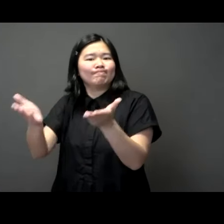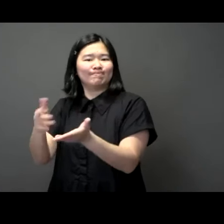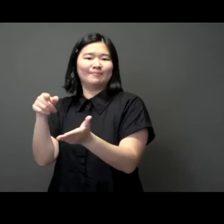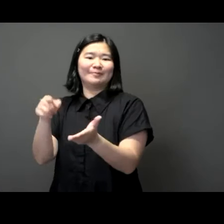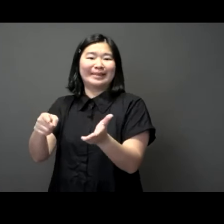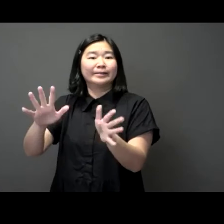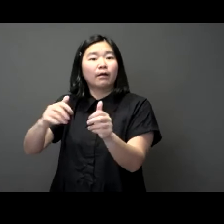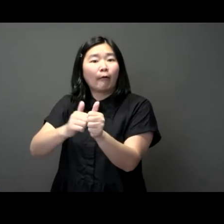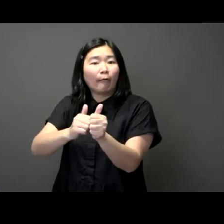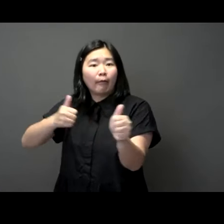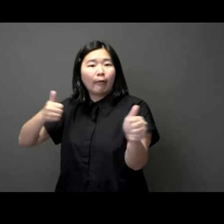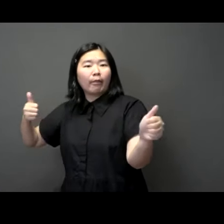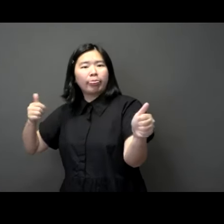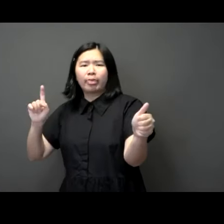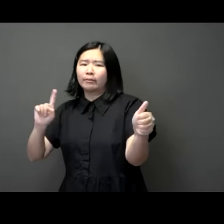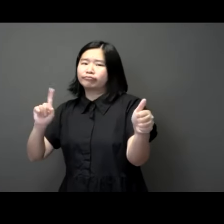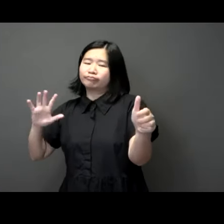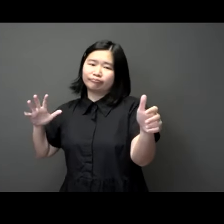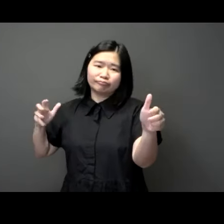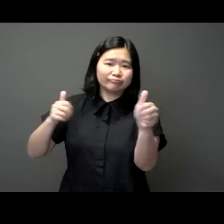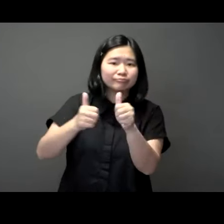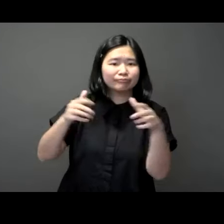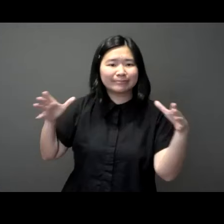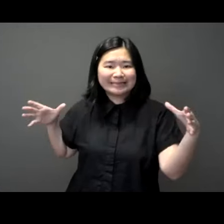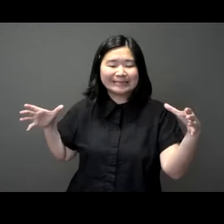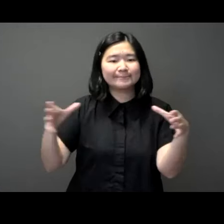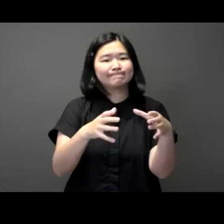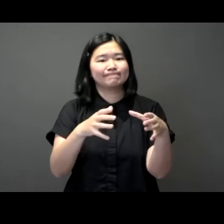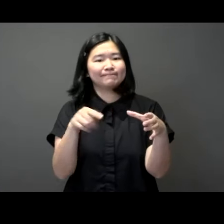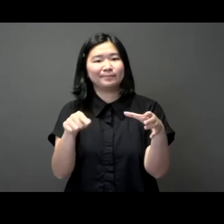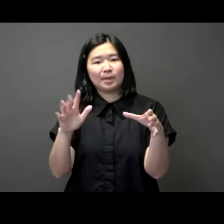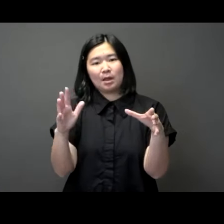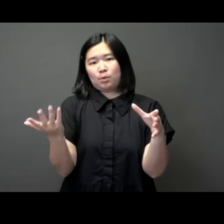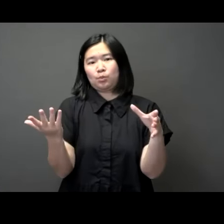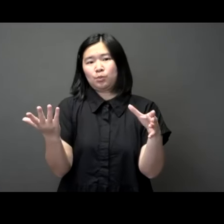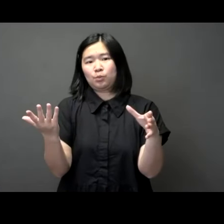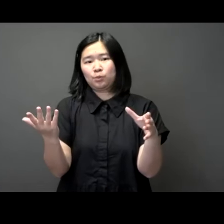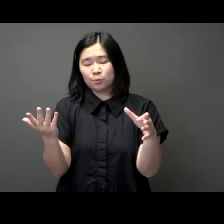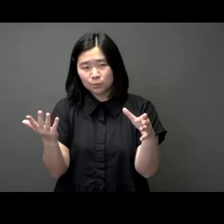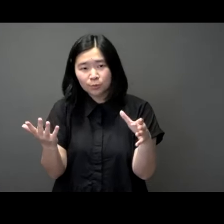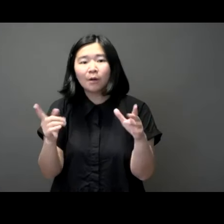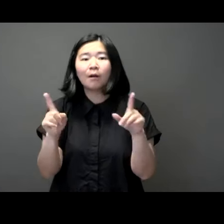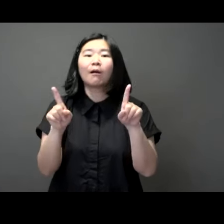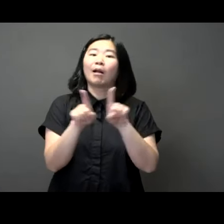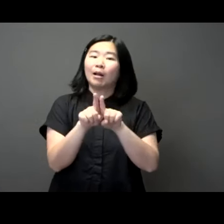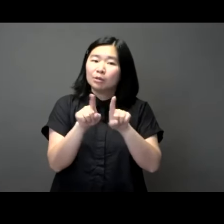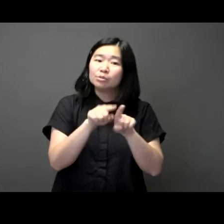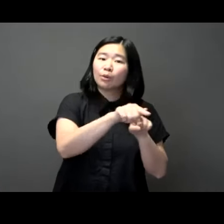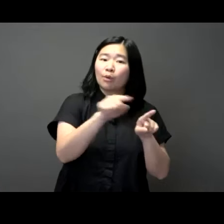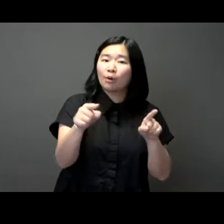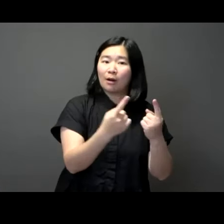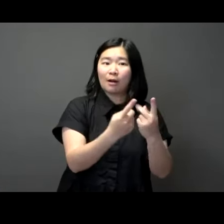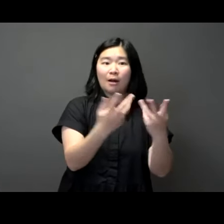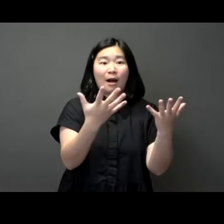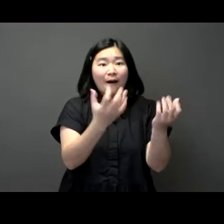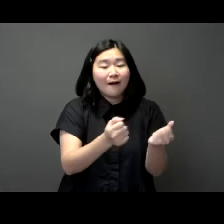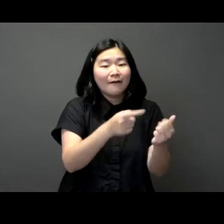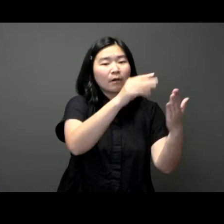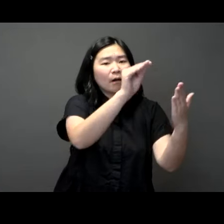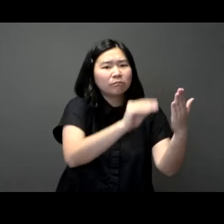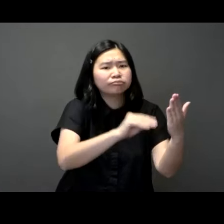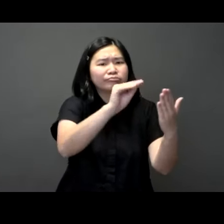this comprehensive approach are clear. It allows us to optimize resources, to make interventions more effective, and